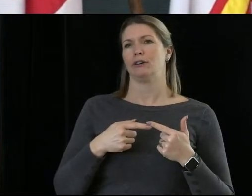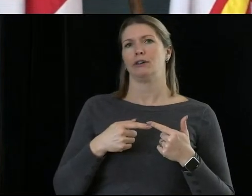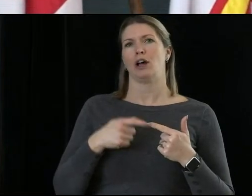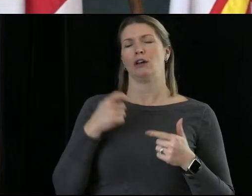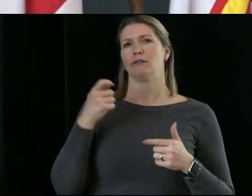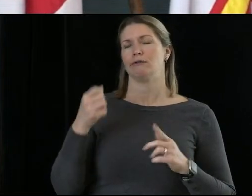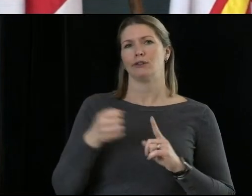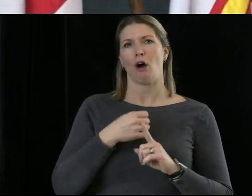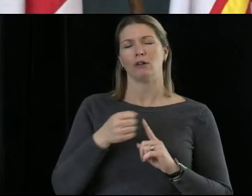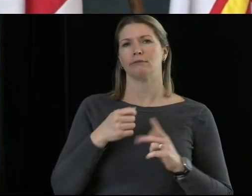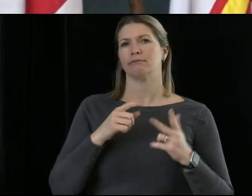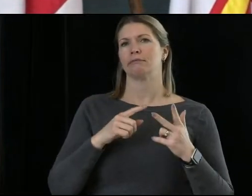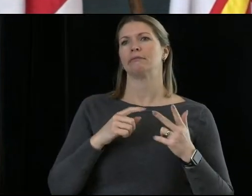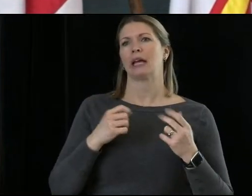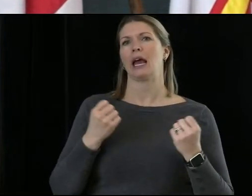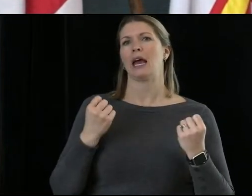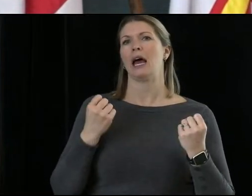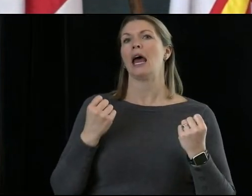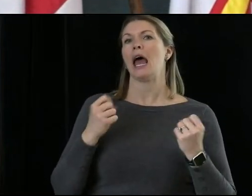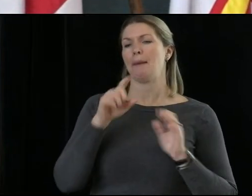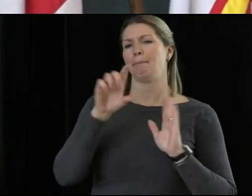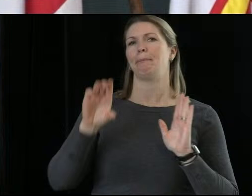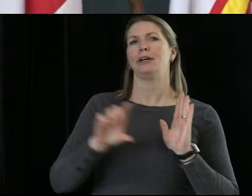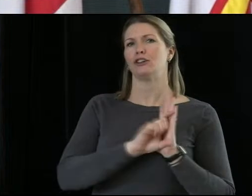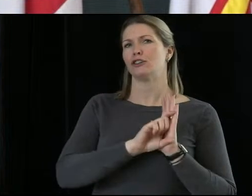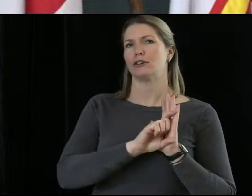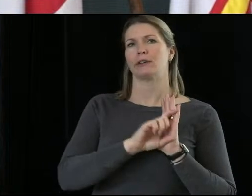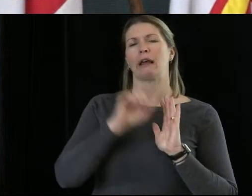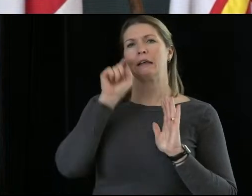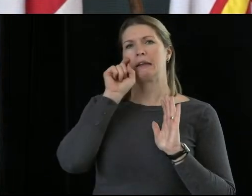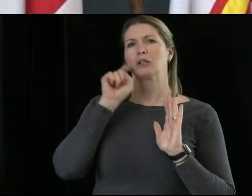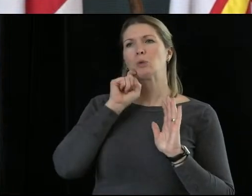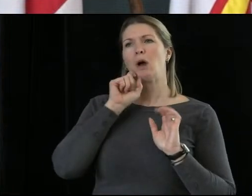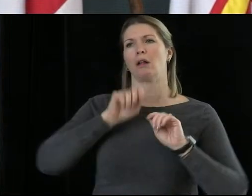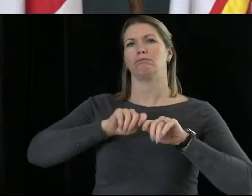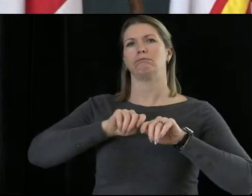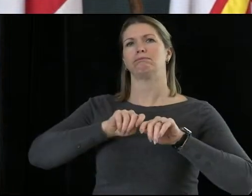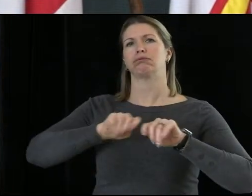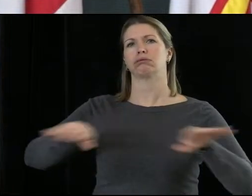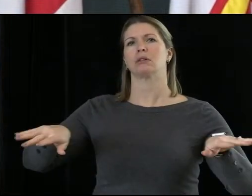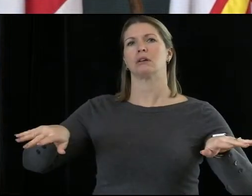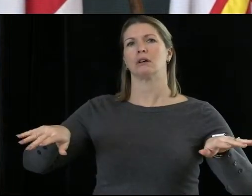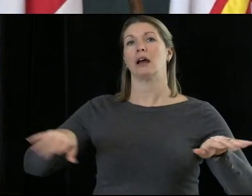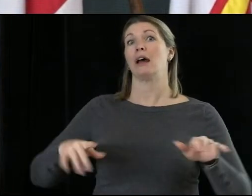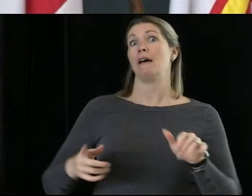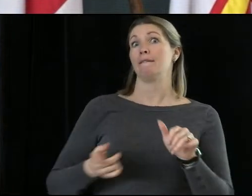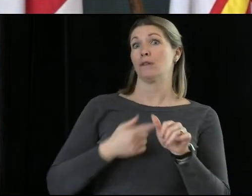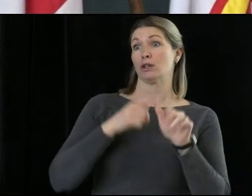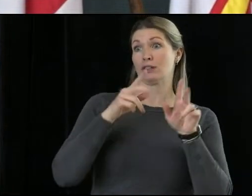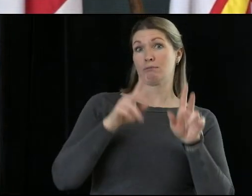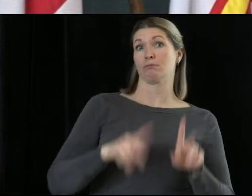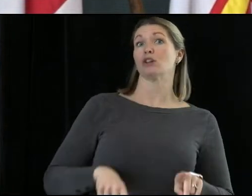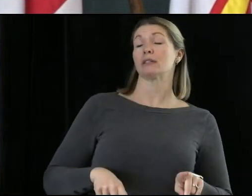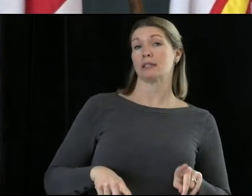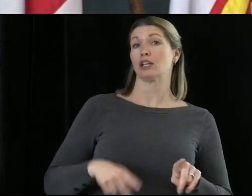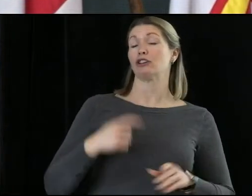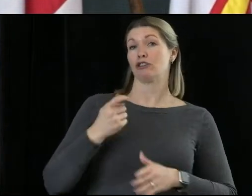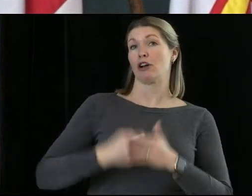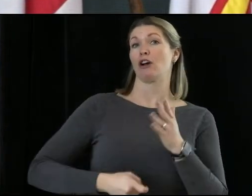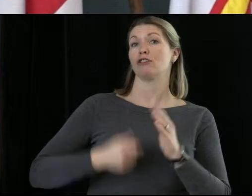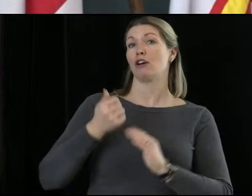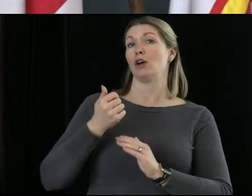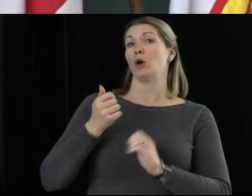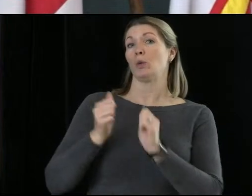harassment, and sharing of intimate images without permission. He was the first person to be charged, actually, under that new